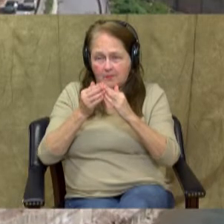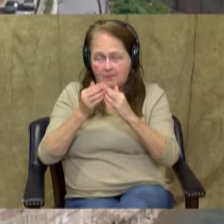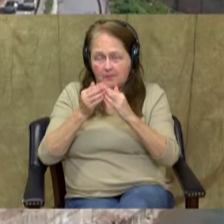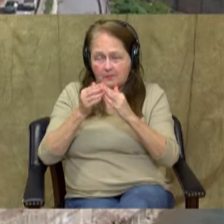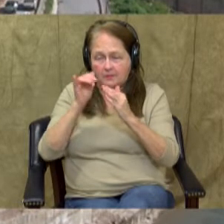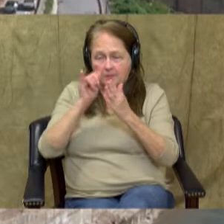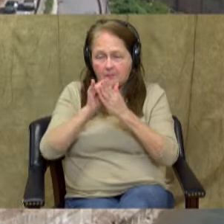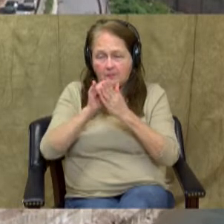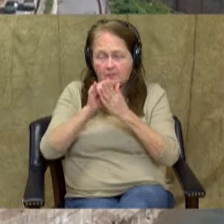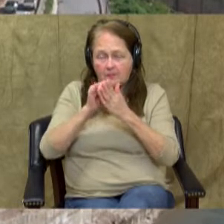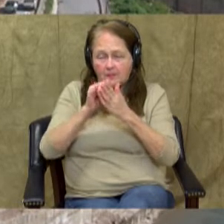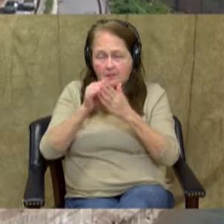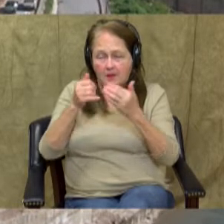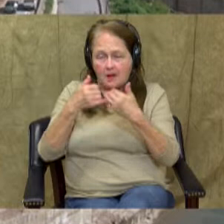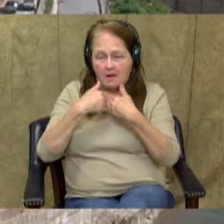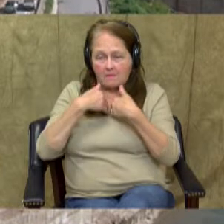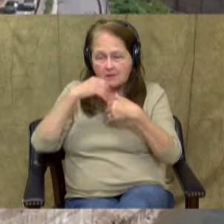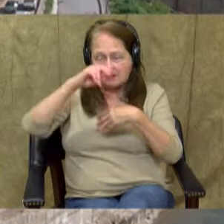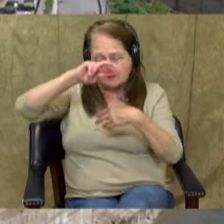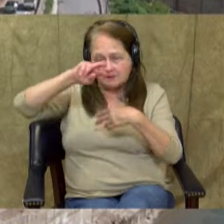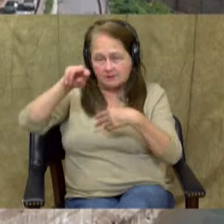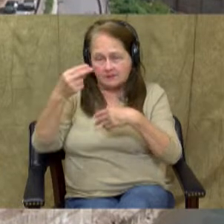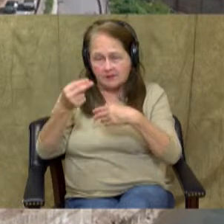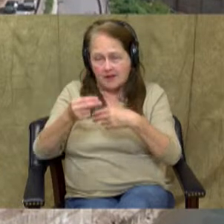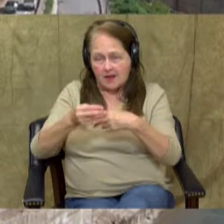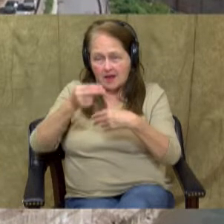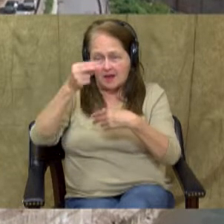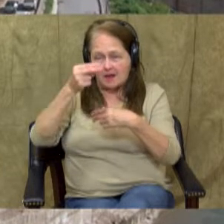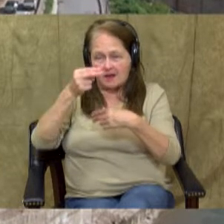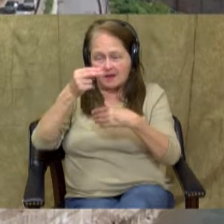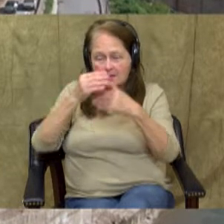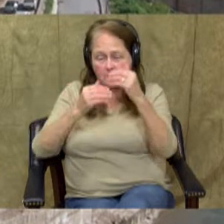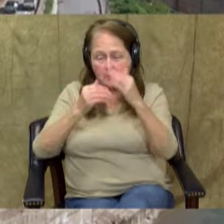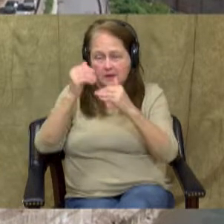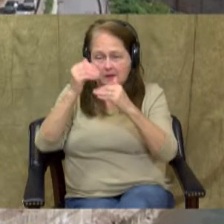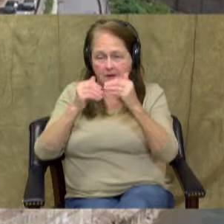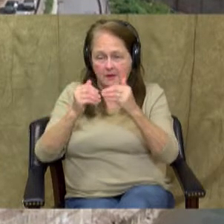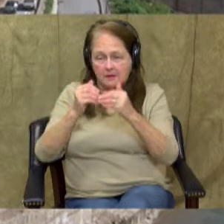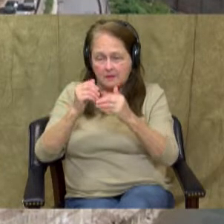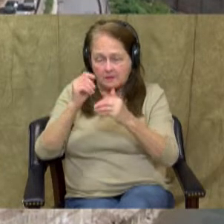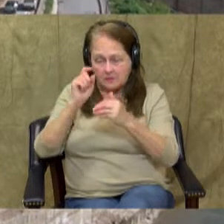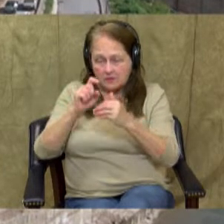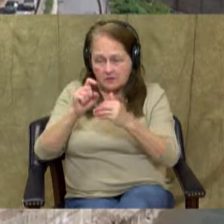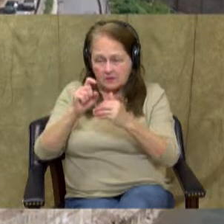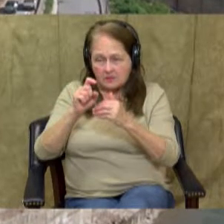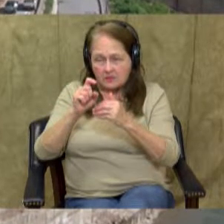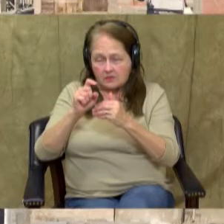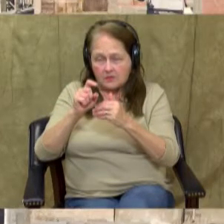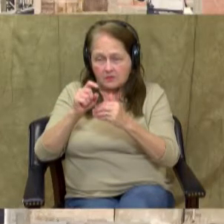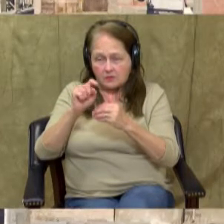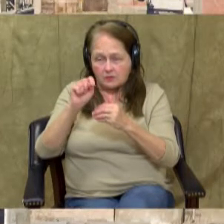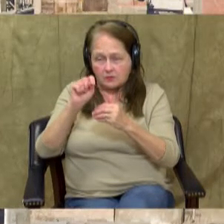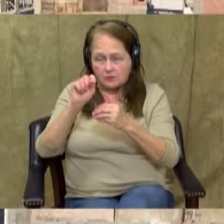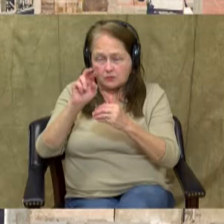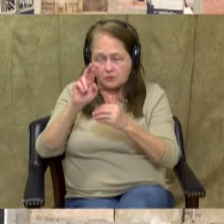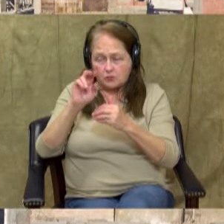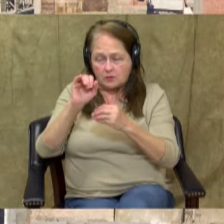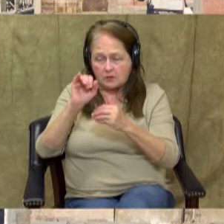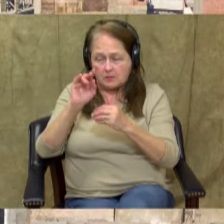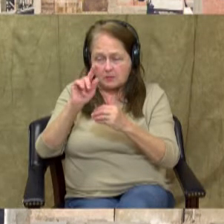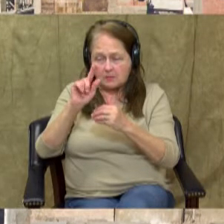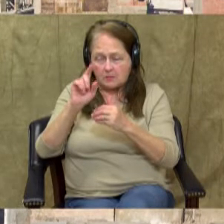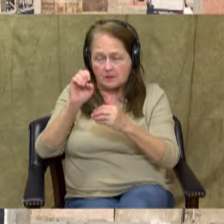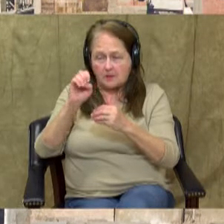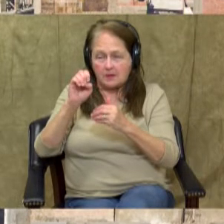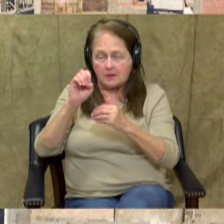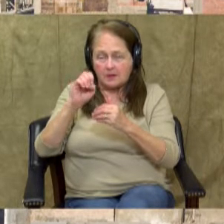This region actually has the second highest urbanization rate in the world, believe it or not. Here's a picture of Tripoli, Libya.